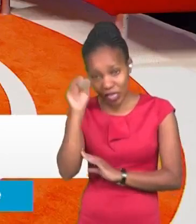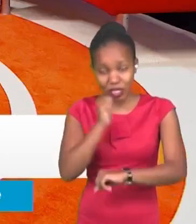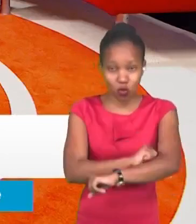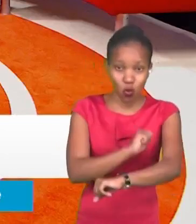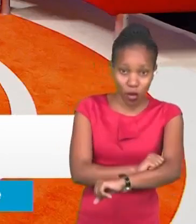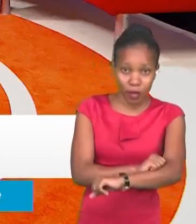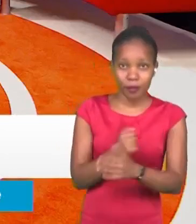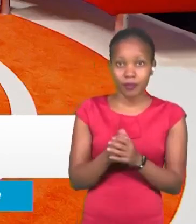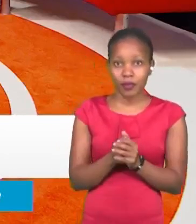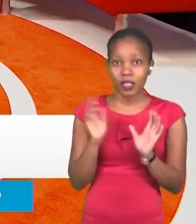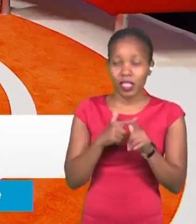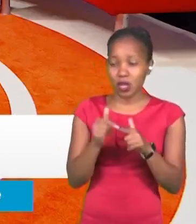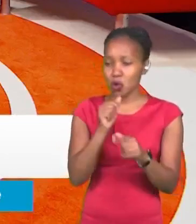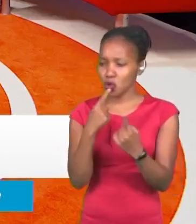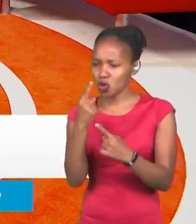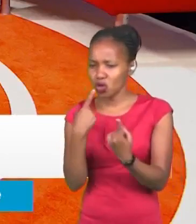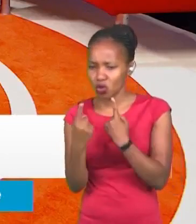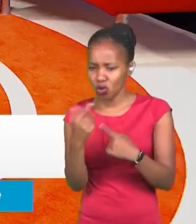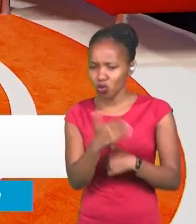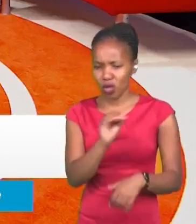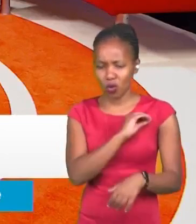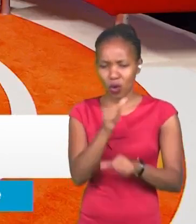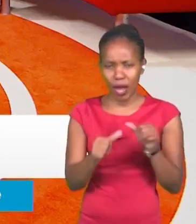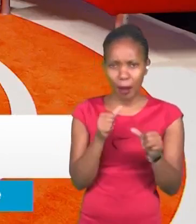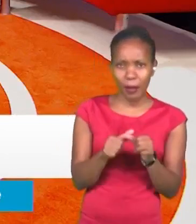and do not talk to their children about